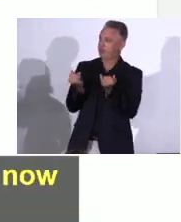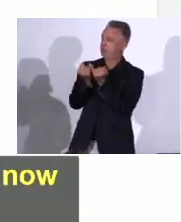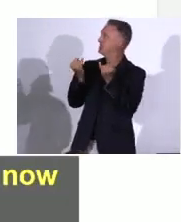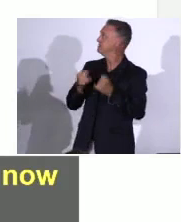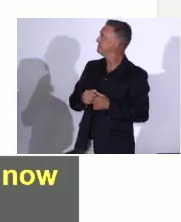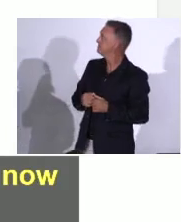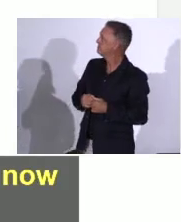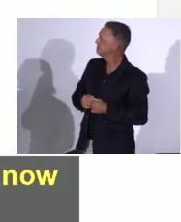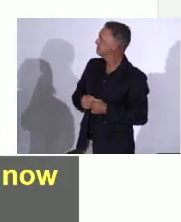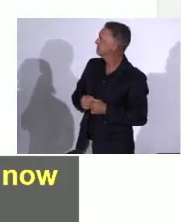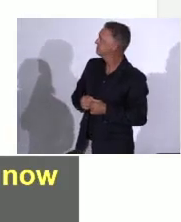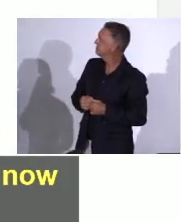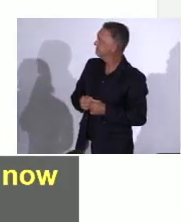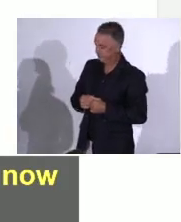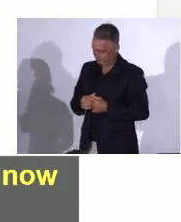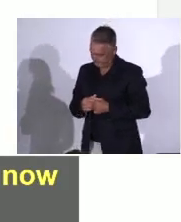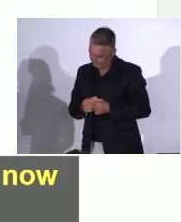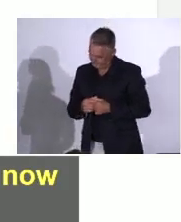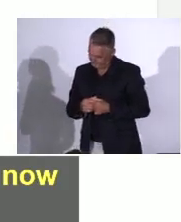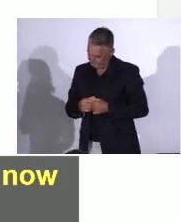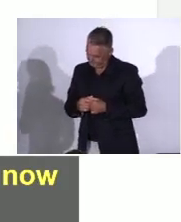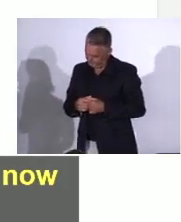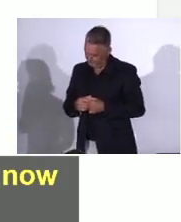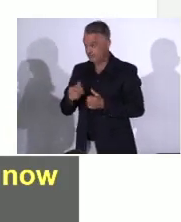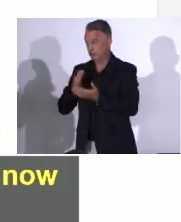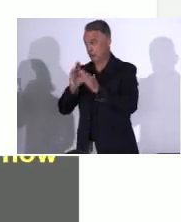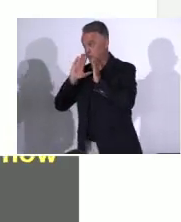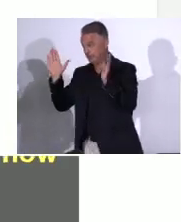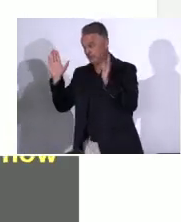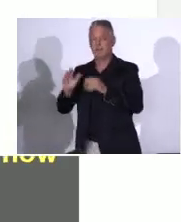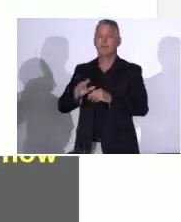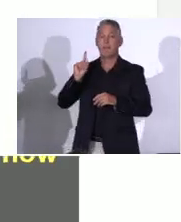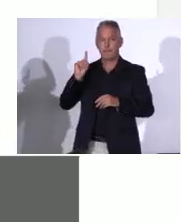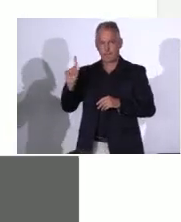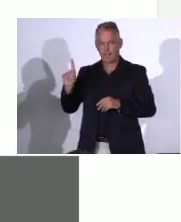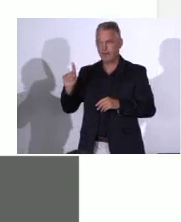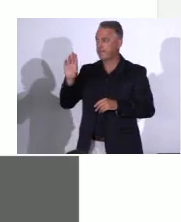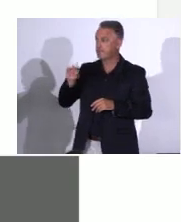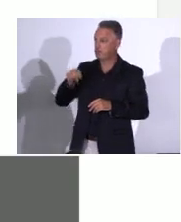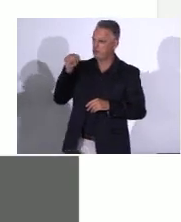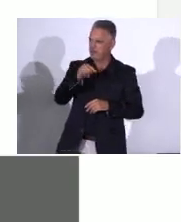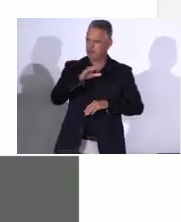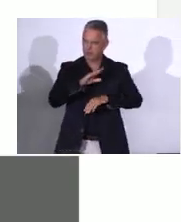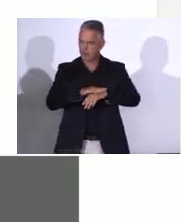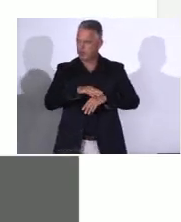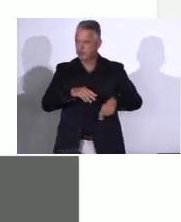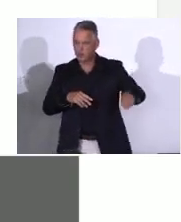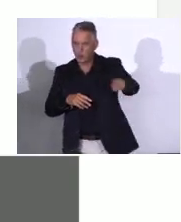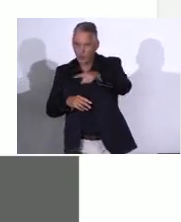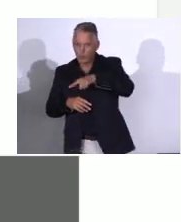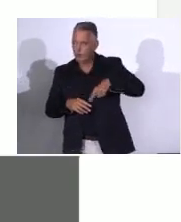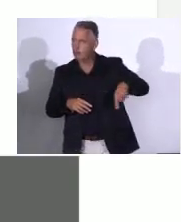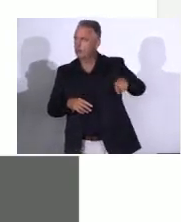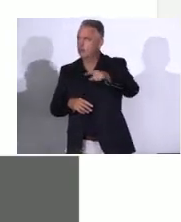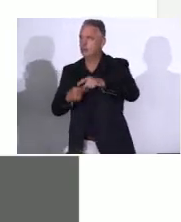our state all abilities competition. But what we found, which was amazing, don't get me wrong, but what we found actually in that the all abilities division was